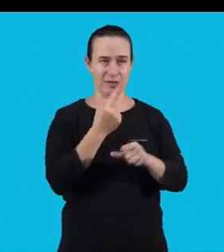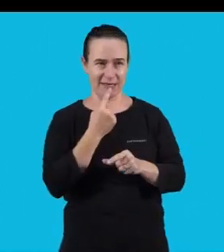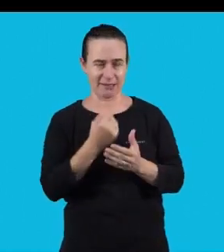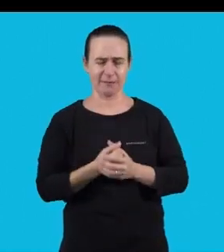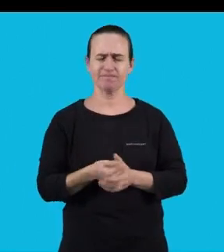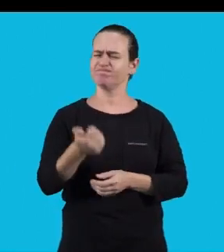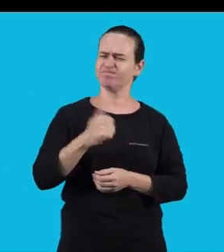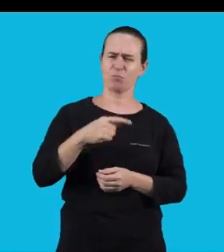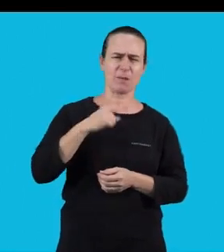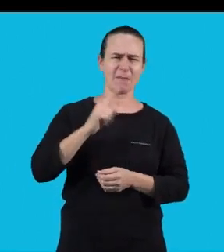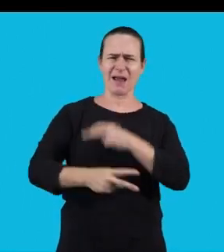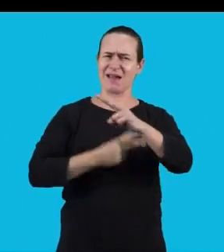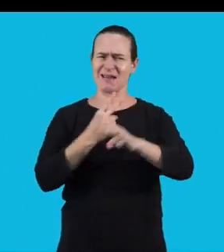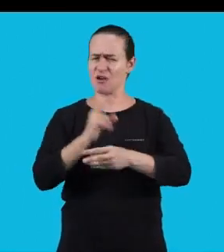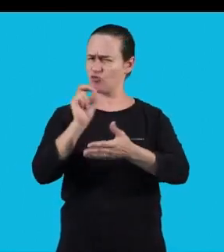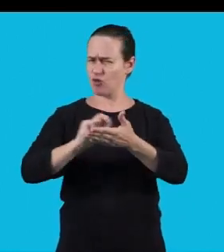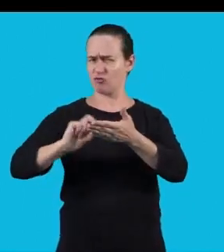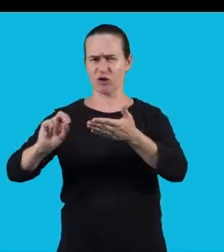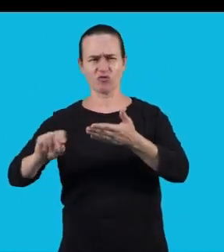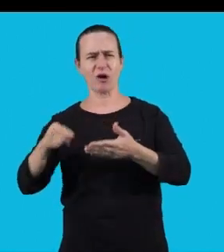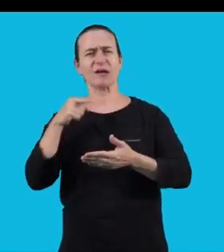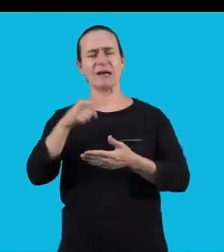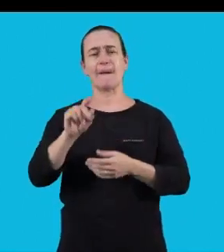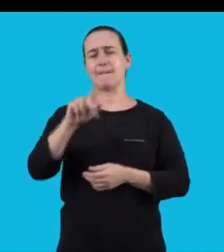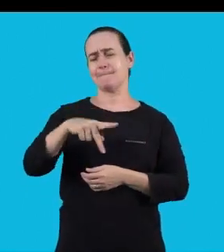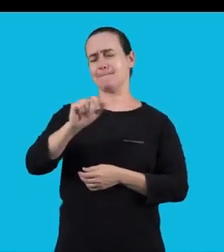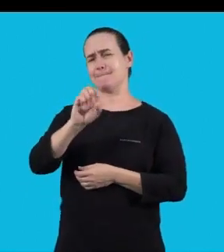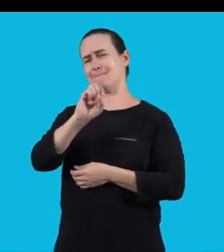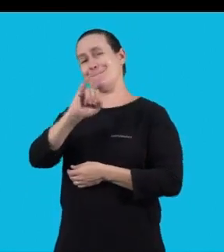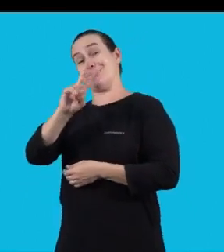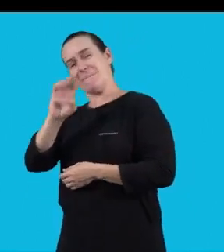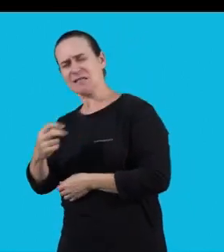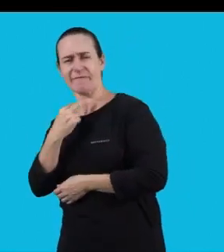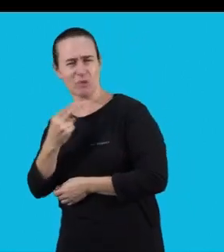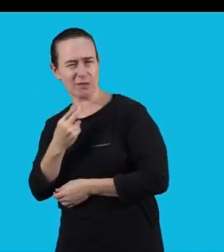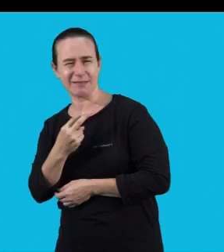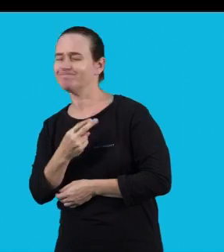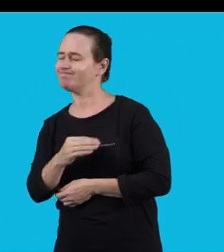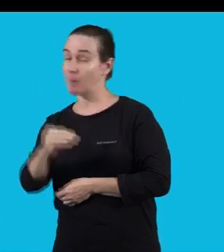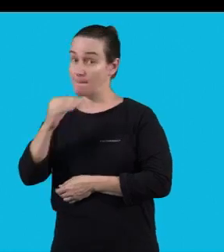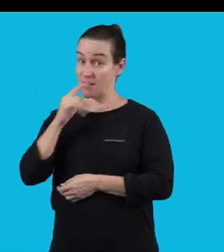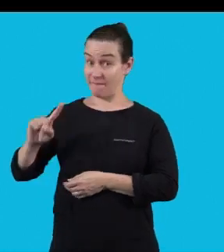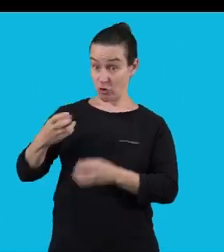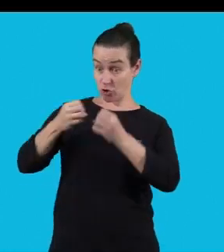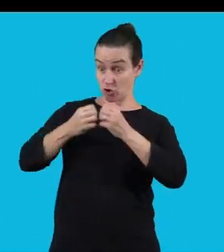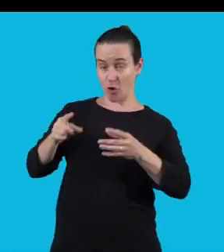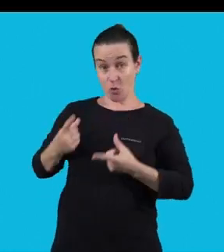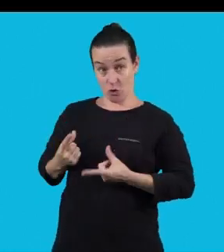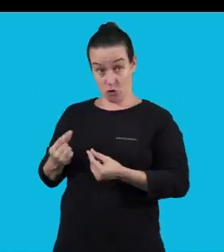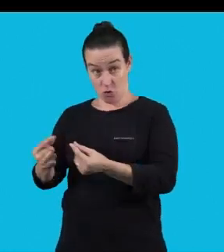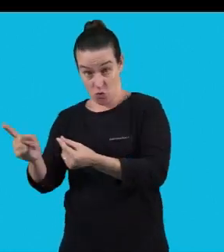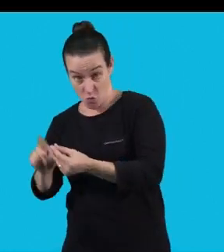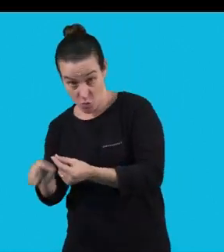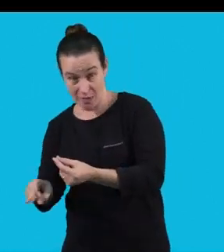verb, ask yourself what is happening. Some international chains have tailored, there's your verb, then